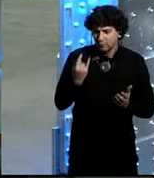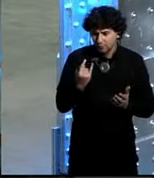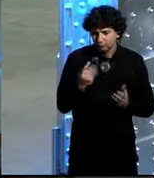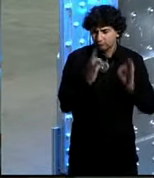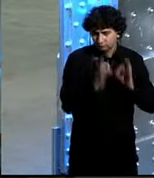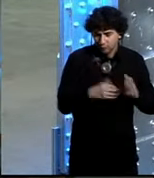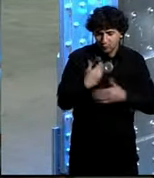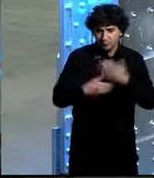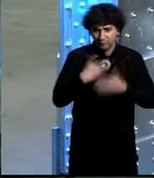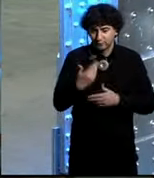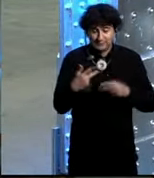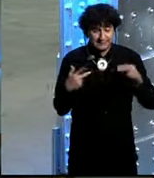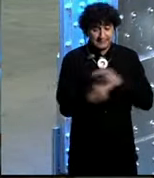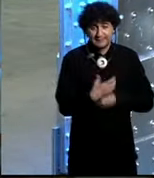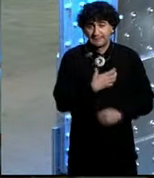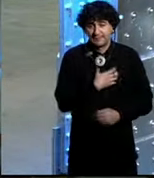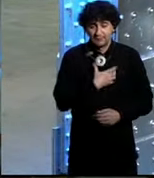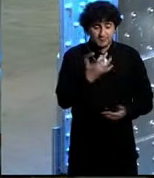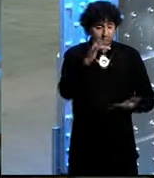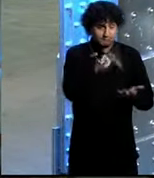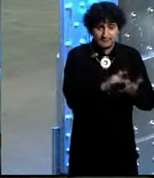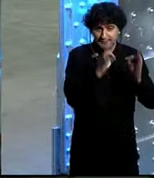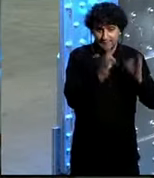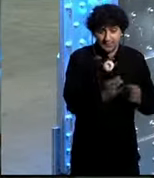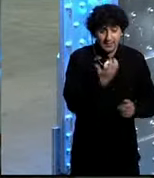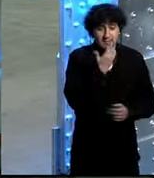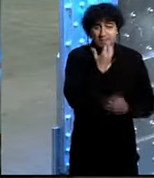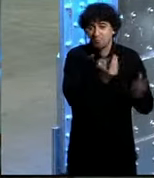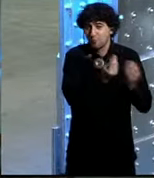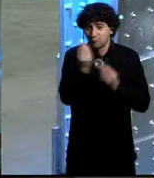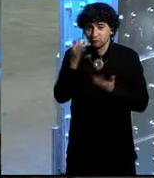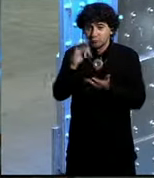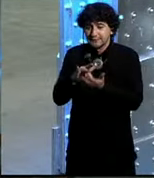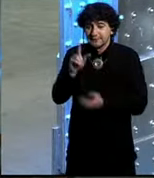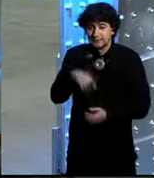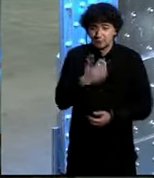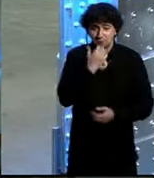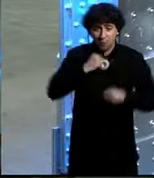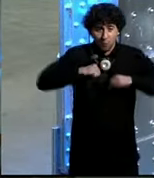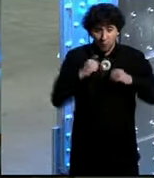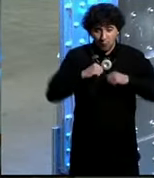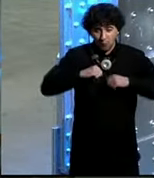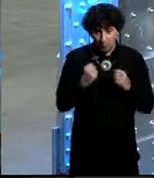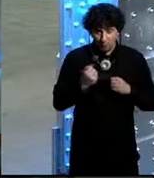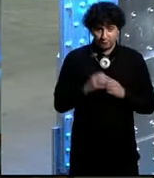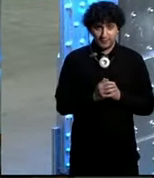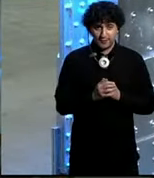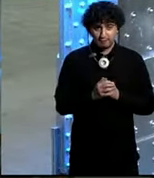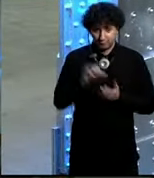creating procedures, and it's just unavoidable, and it's something we need as